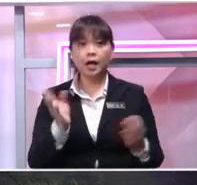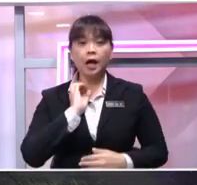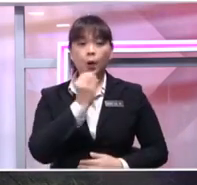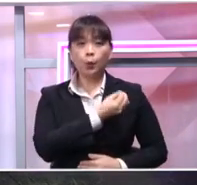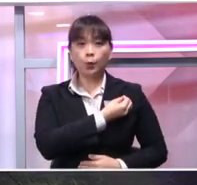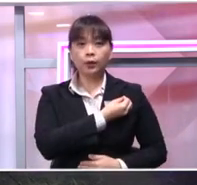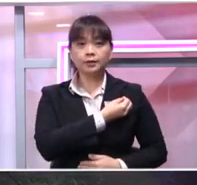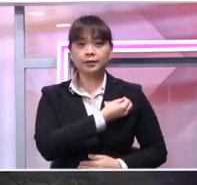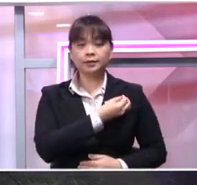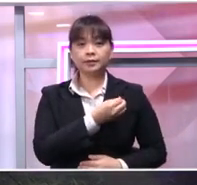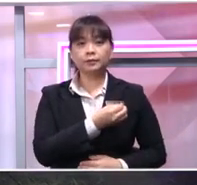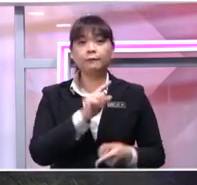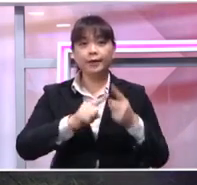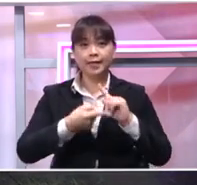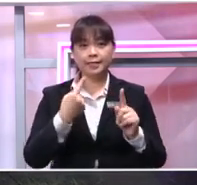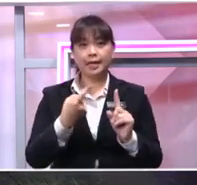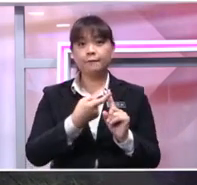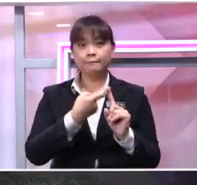your friends from